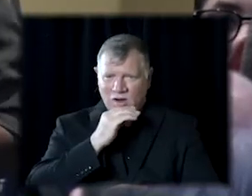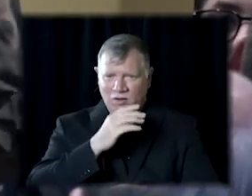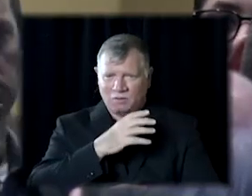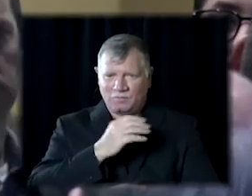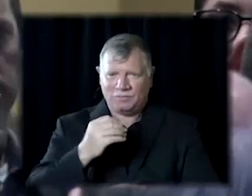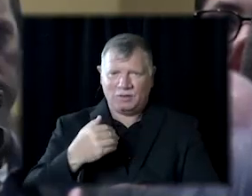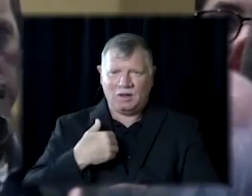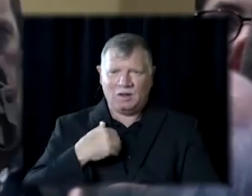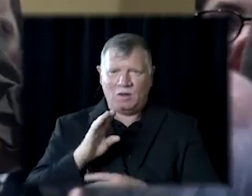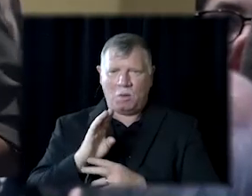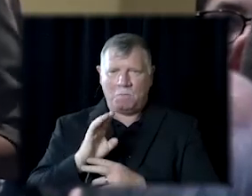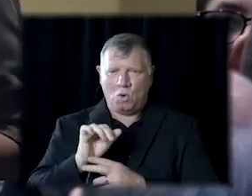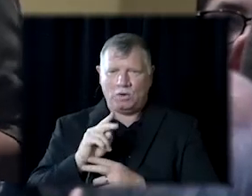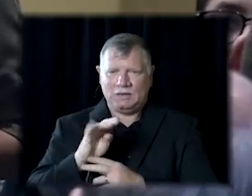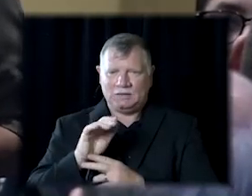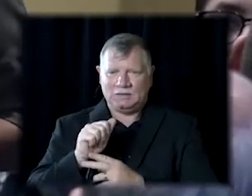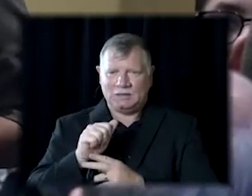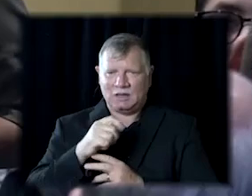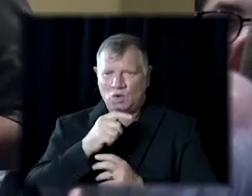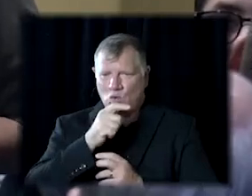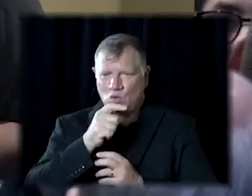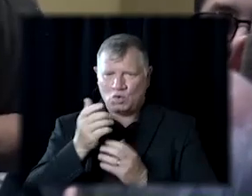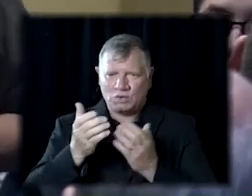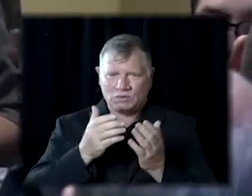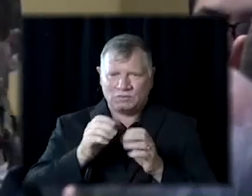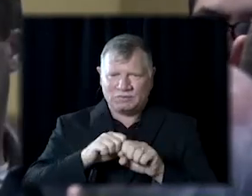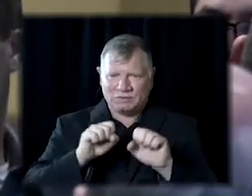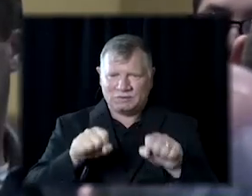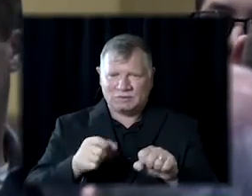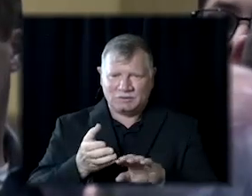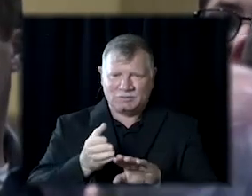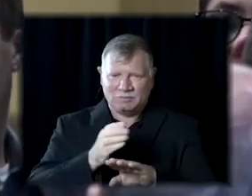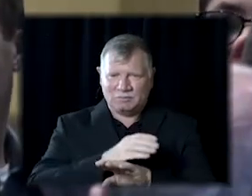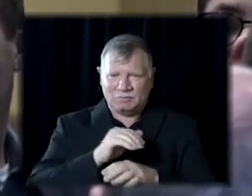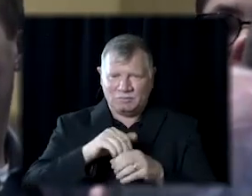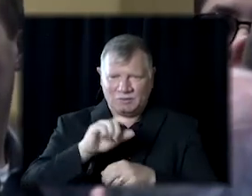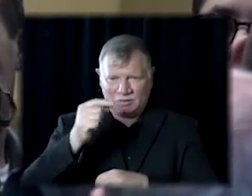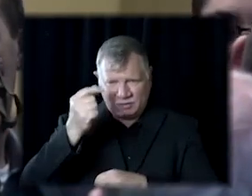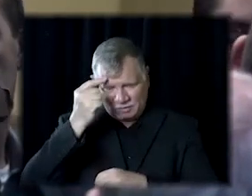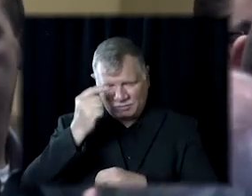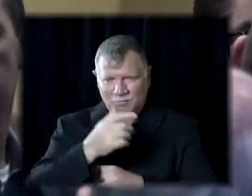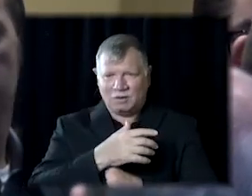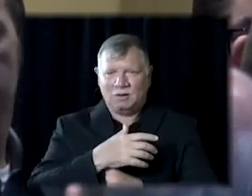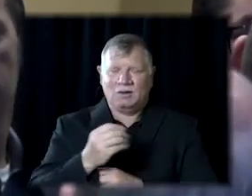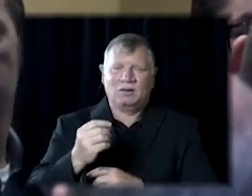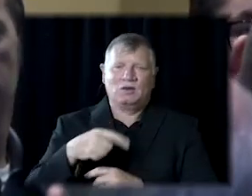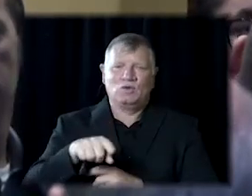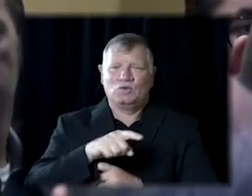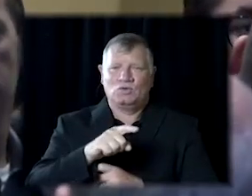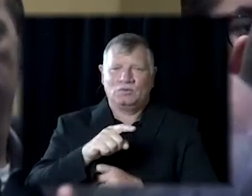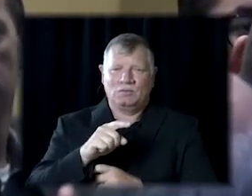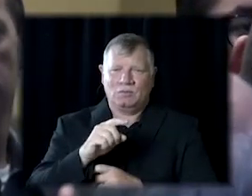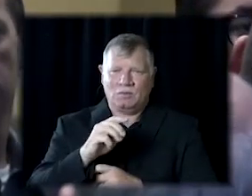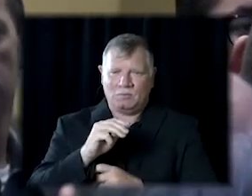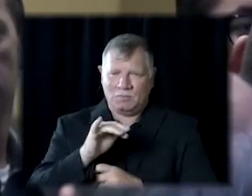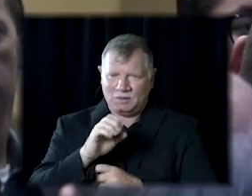some bonistas that have served the system before in government. And you,